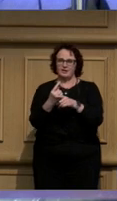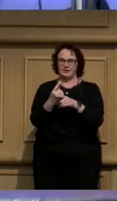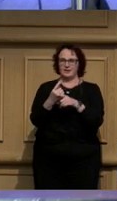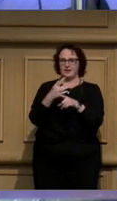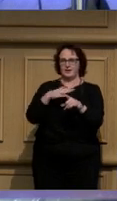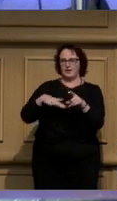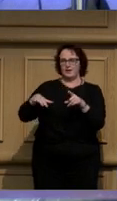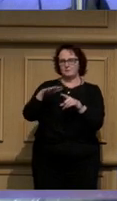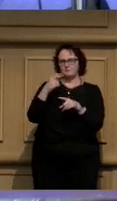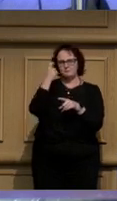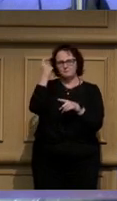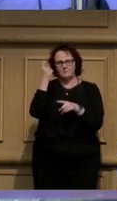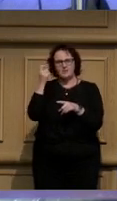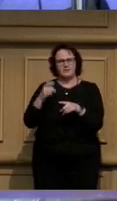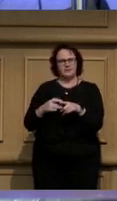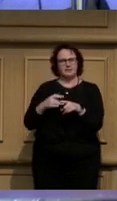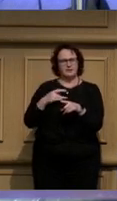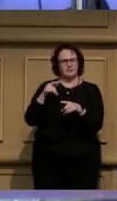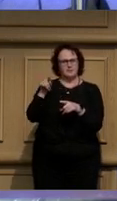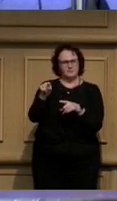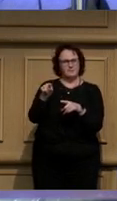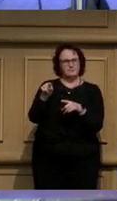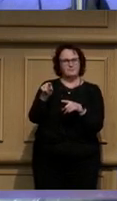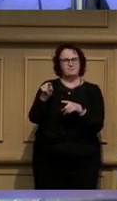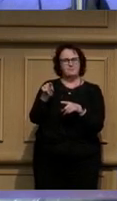And I'm curious about that sense of like